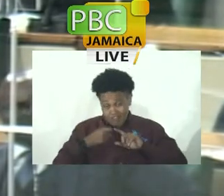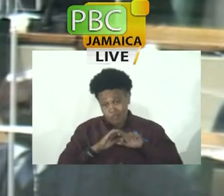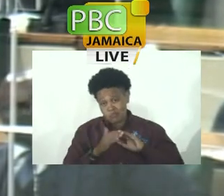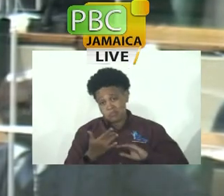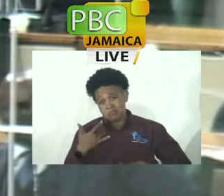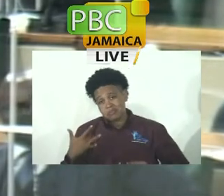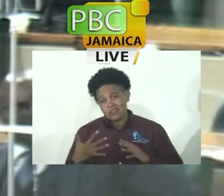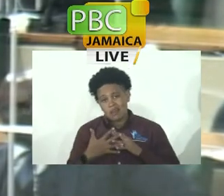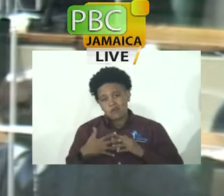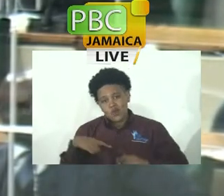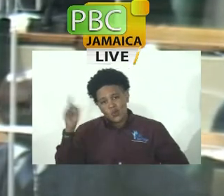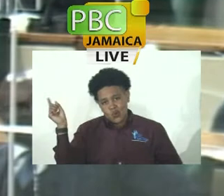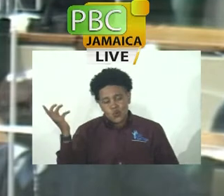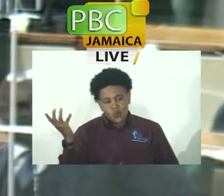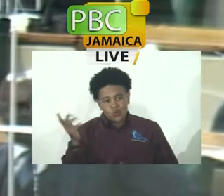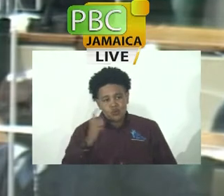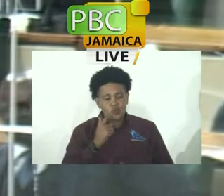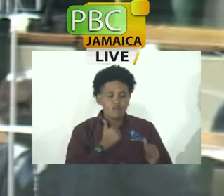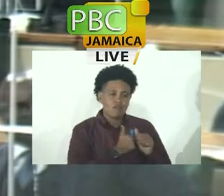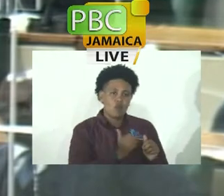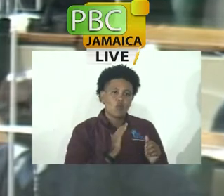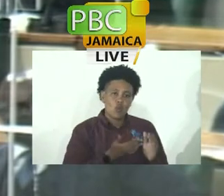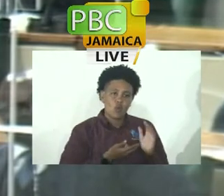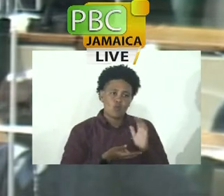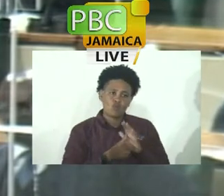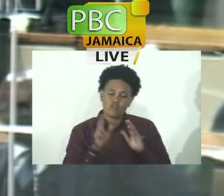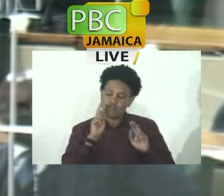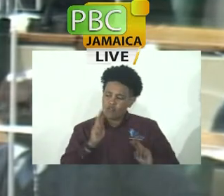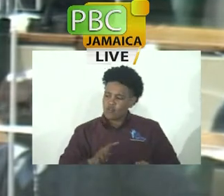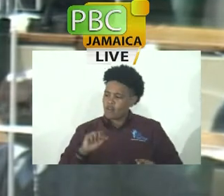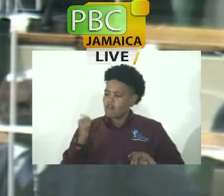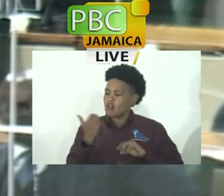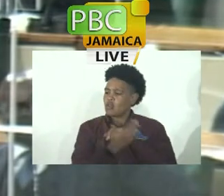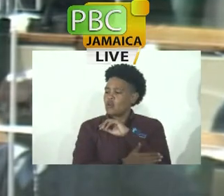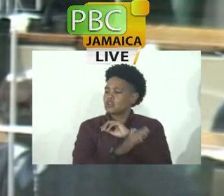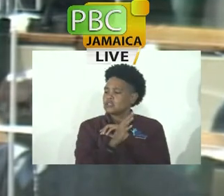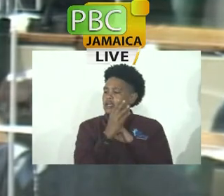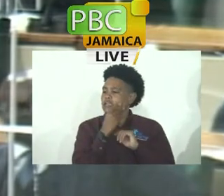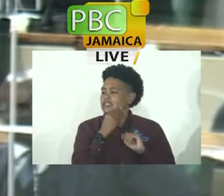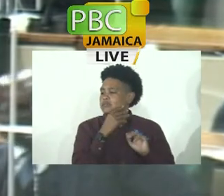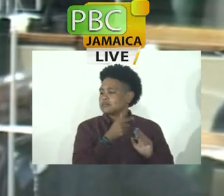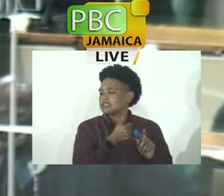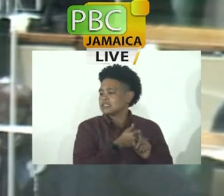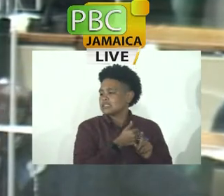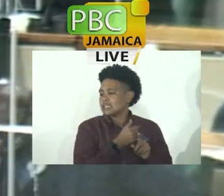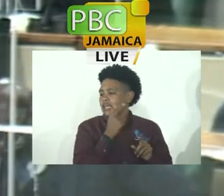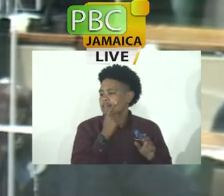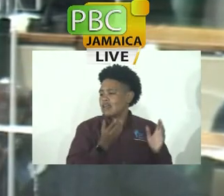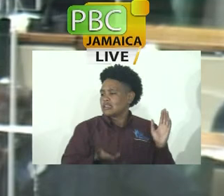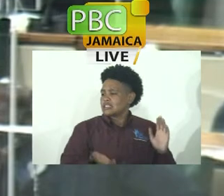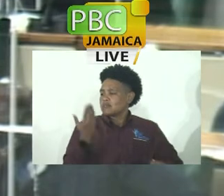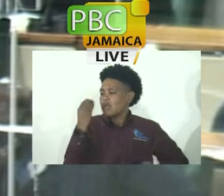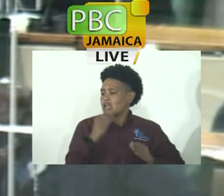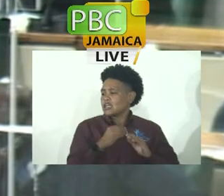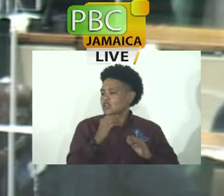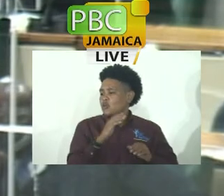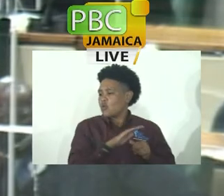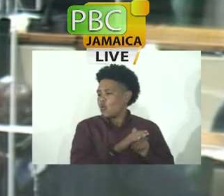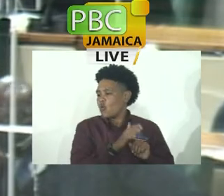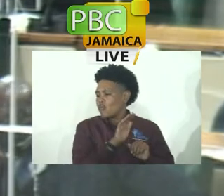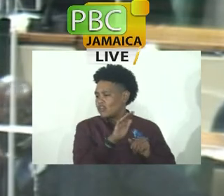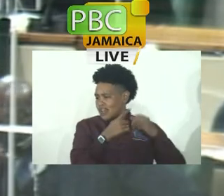following our ongoing review of other countries experiencing a spike in kovit 19 cases